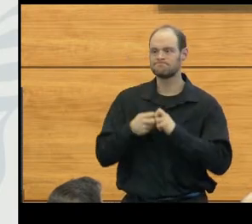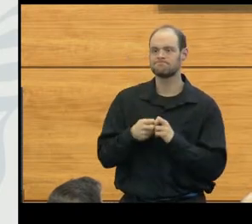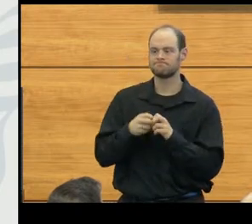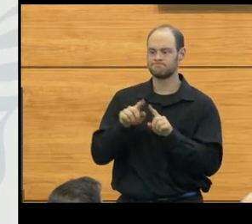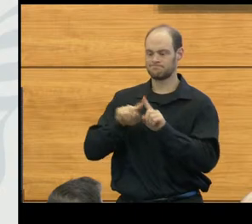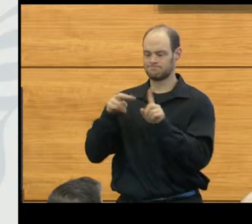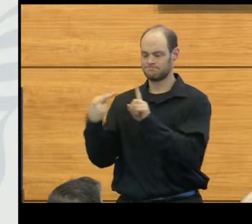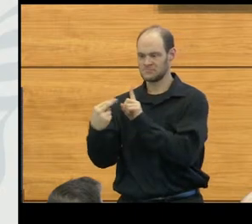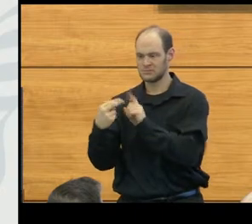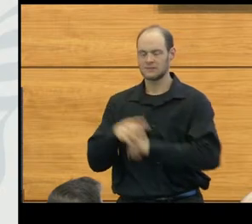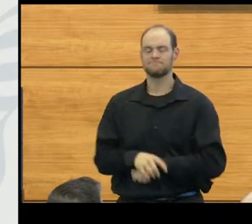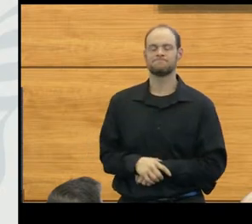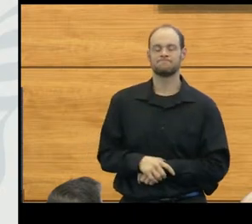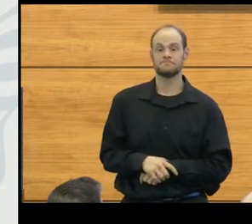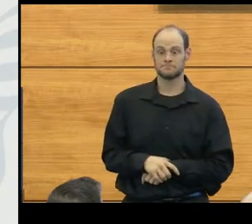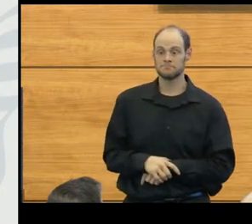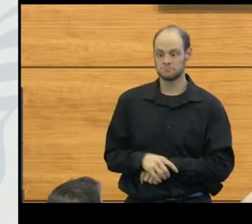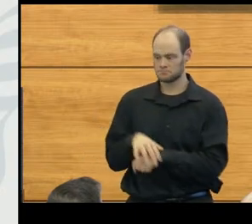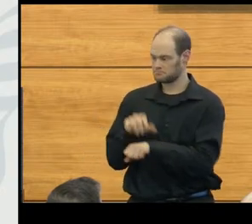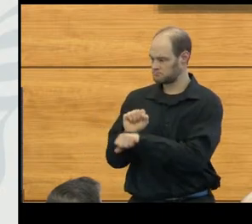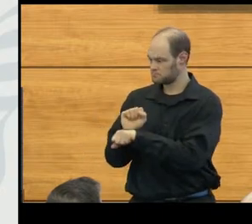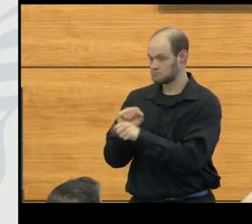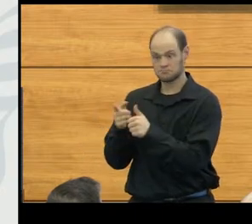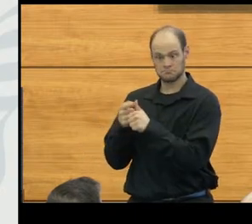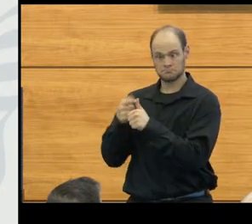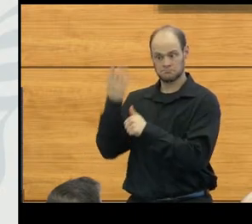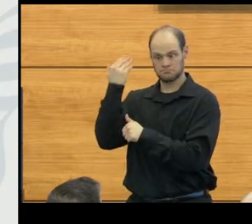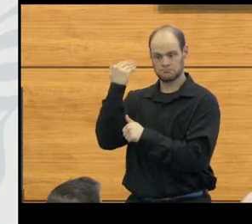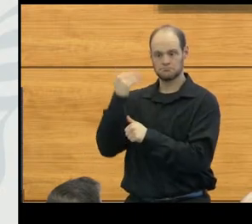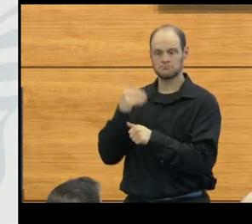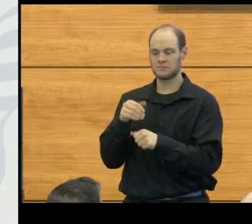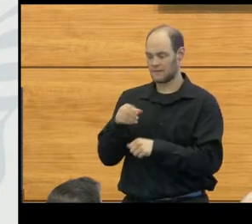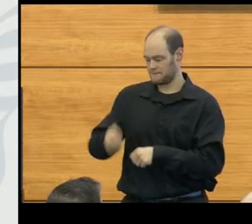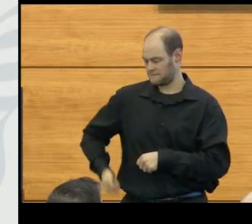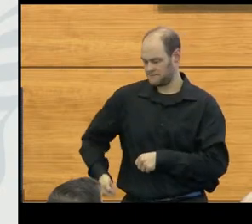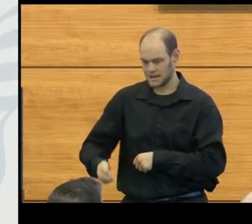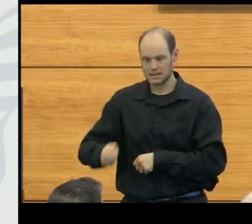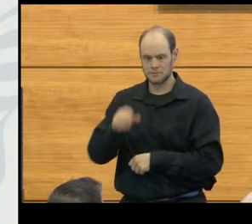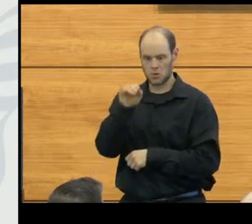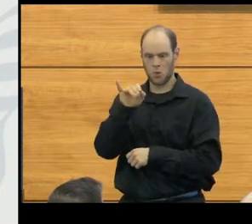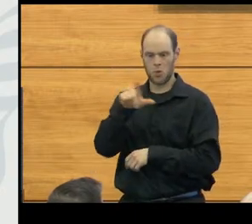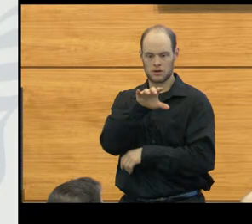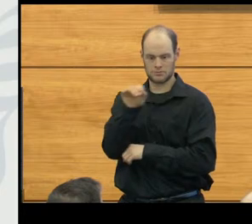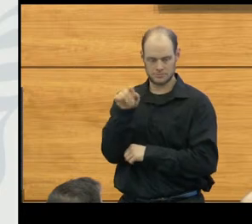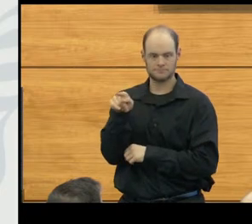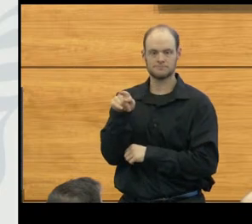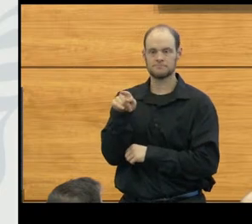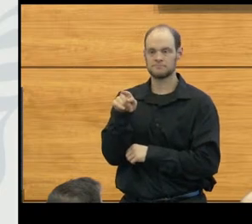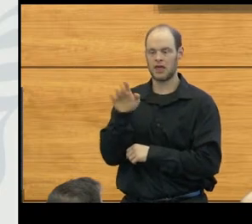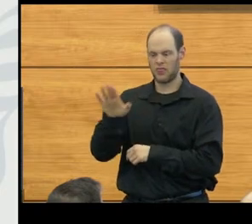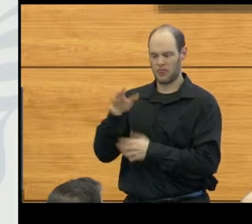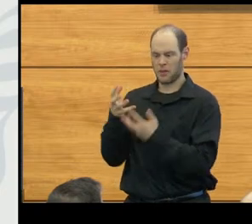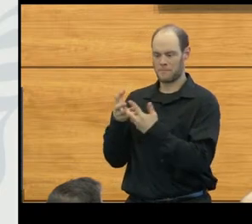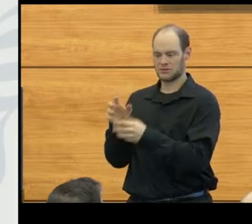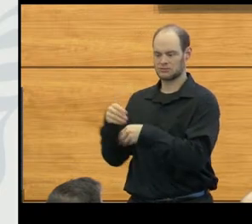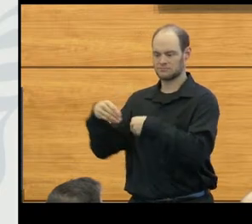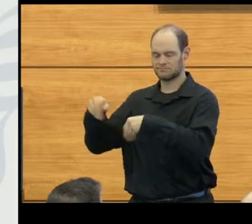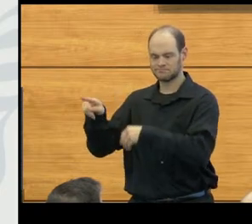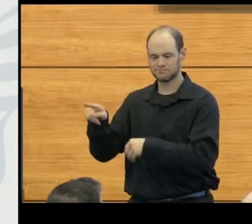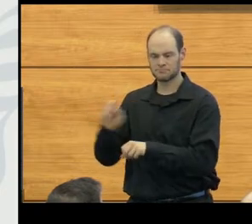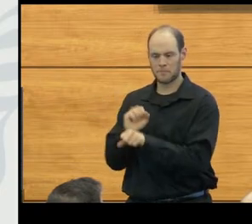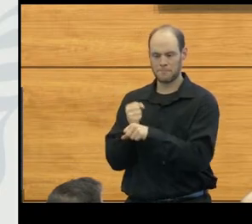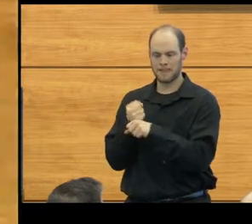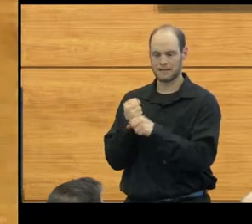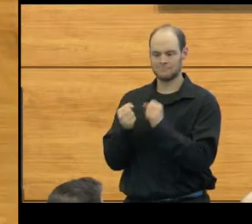a different way. He worked initially for a vacuum and oil company in their machine shop, creating